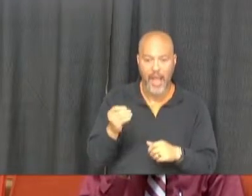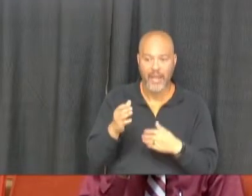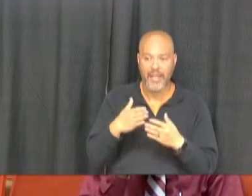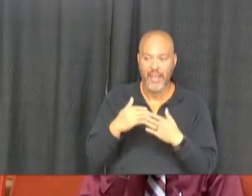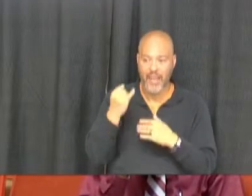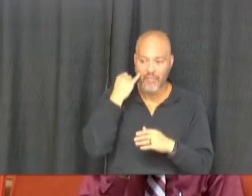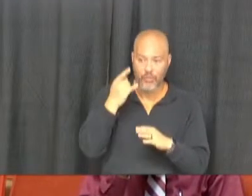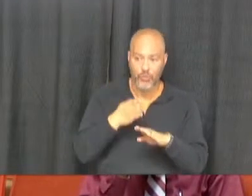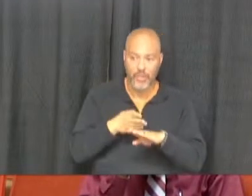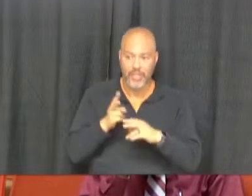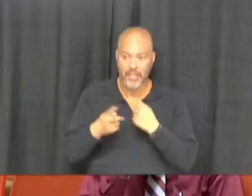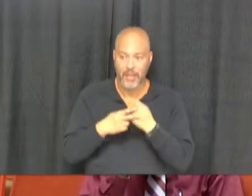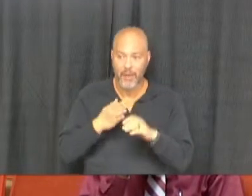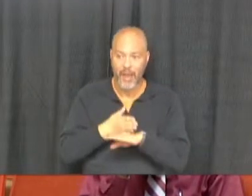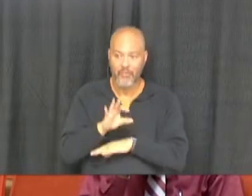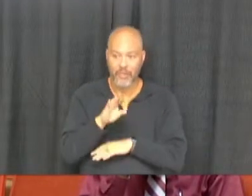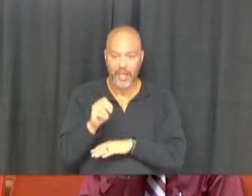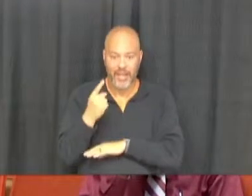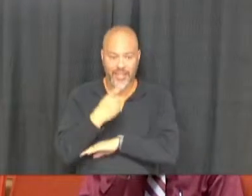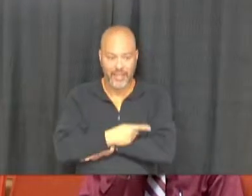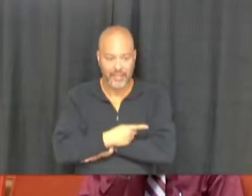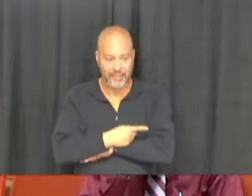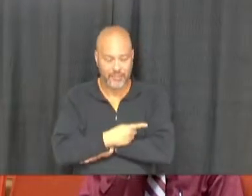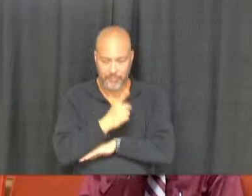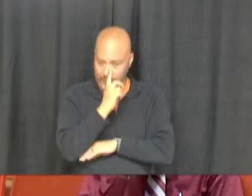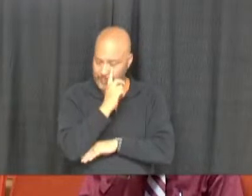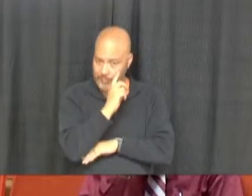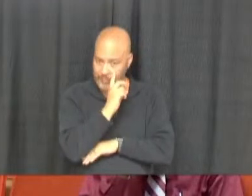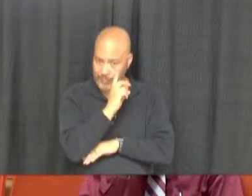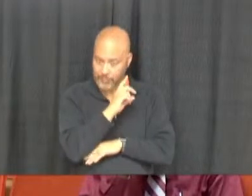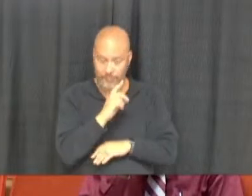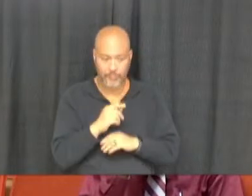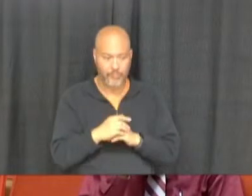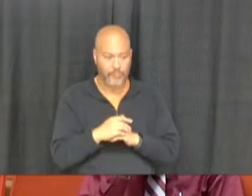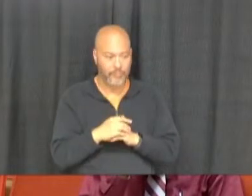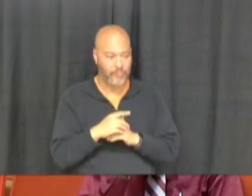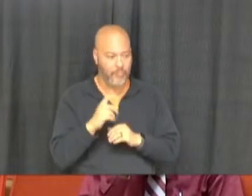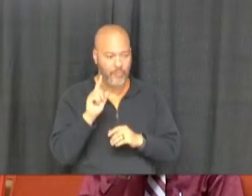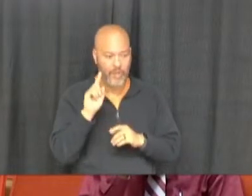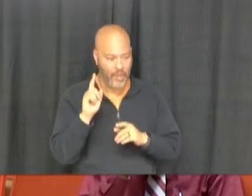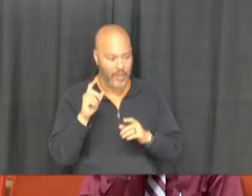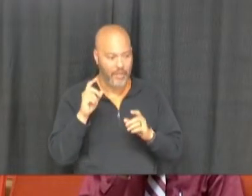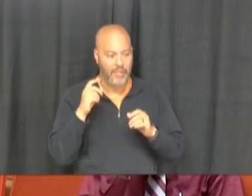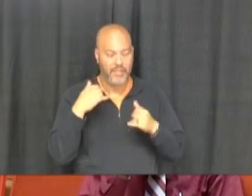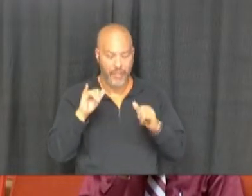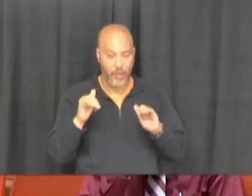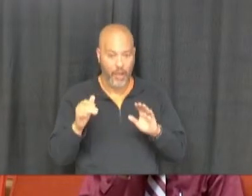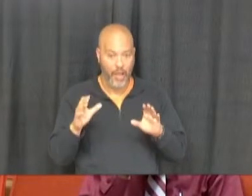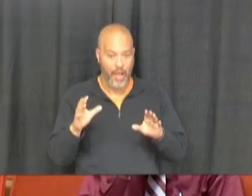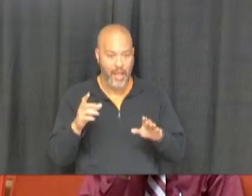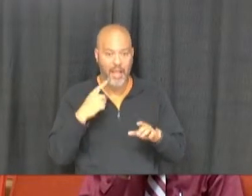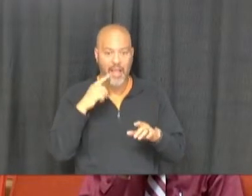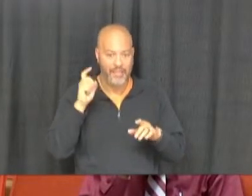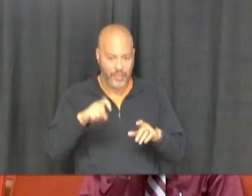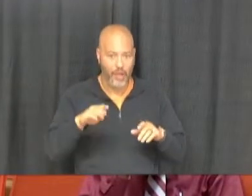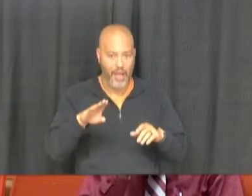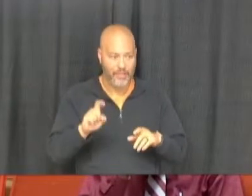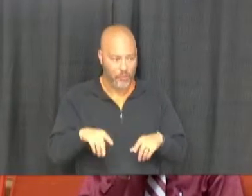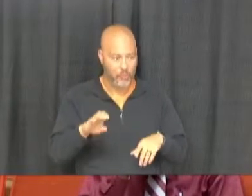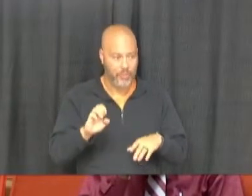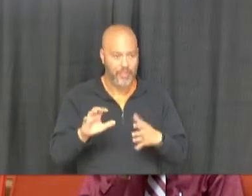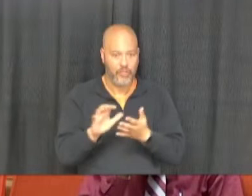you keep it beyond 90 days because there's pending criminal charges or a criminal case is still active, it still has to